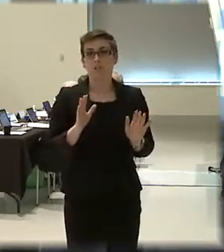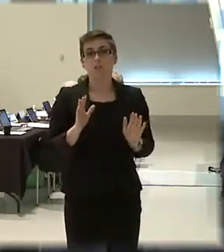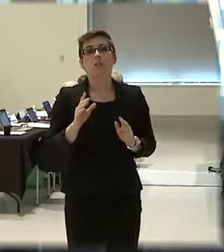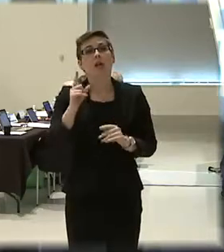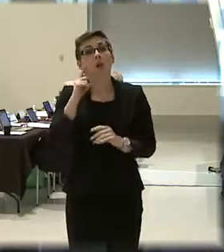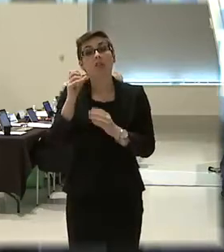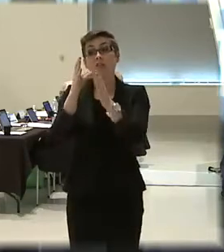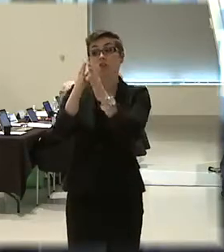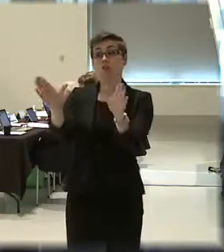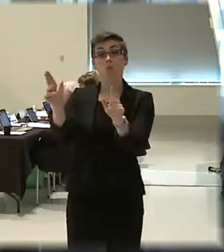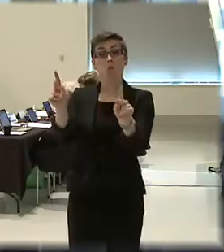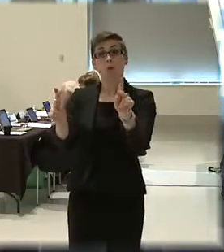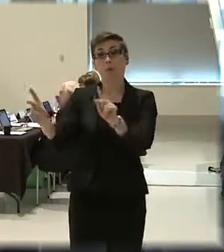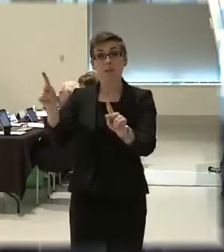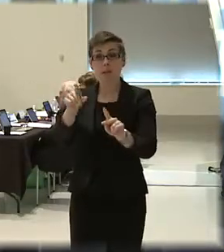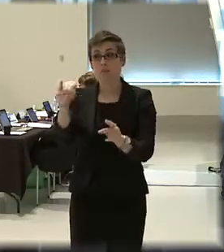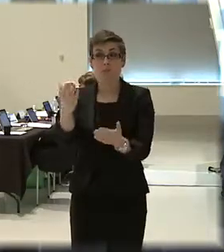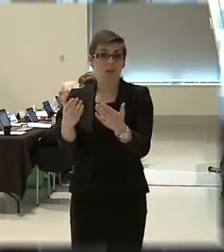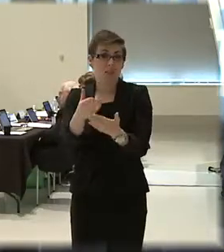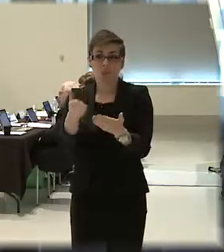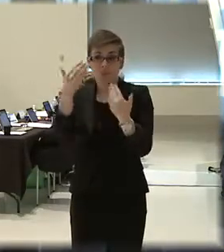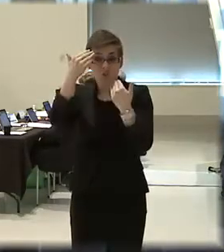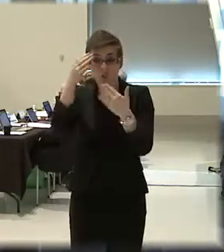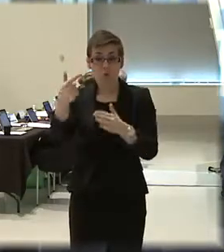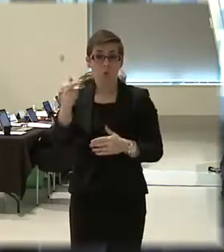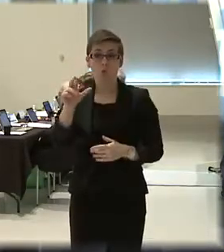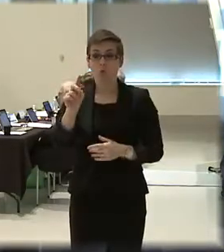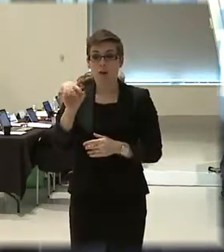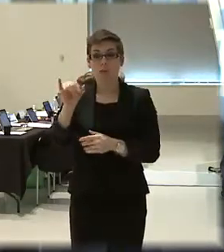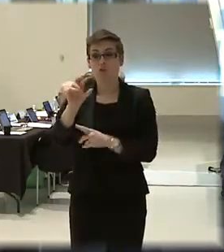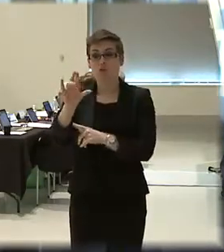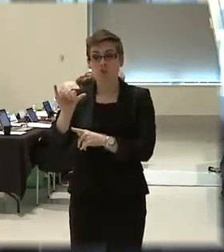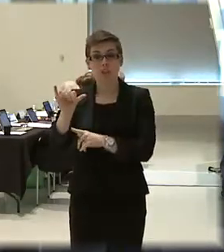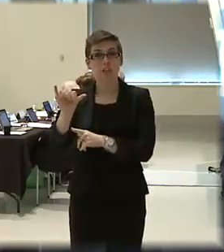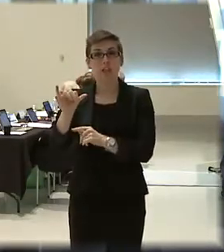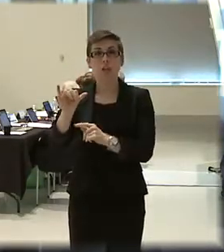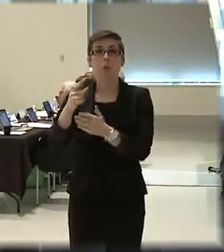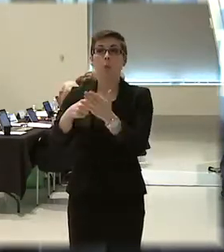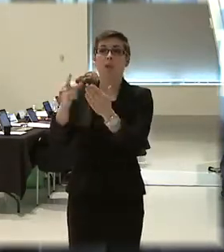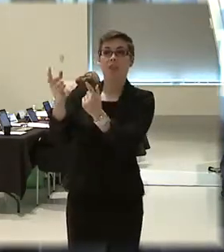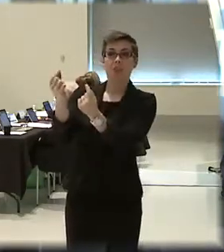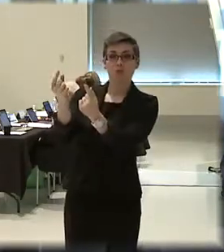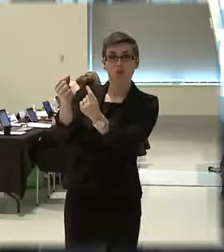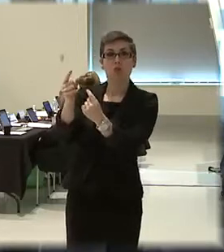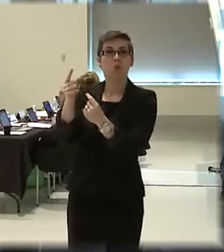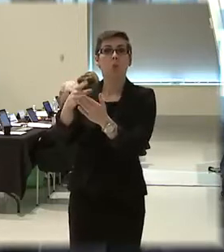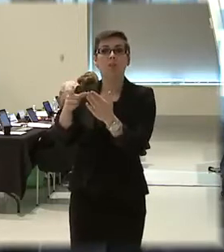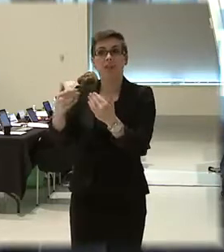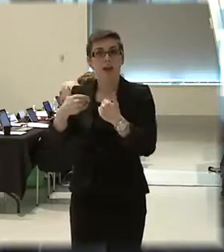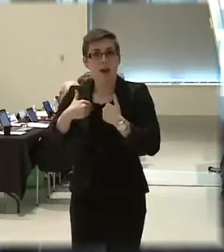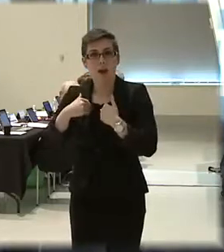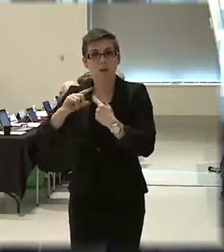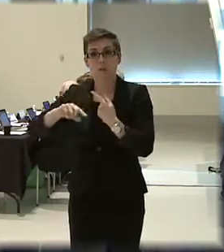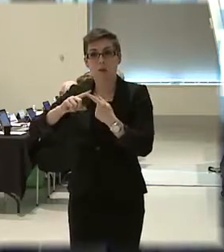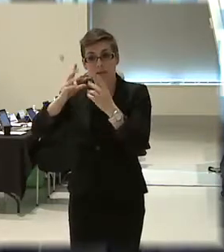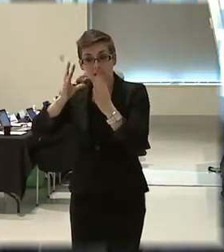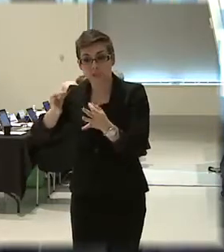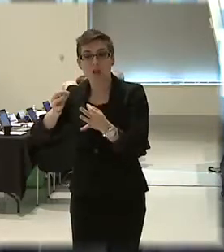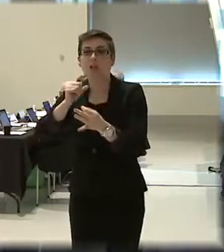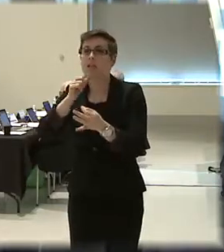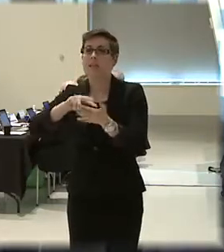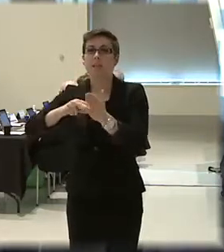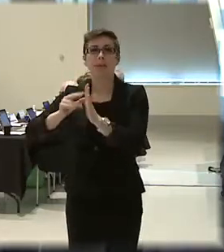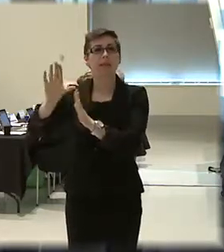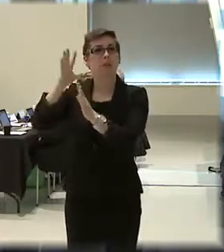public may not have the knowledge that the grand jury system or the grand jurors did have when they made their decision, doesn't mean that decision